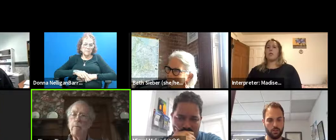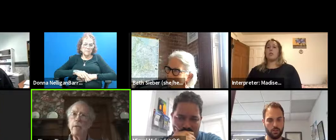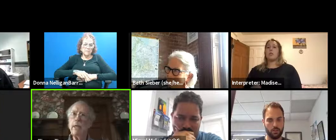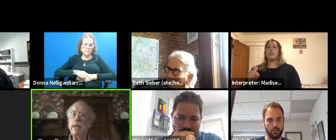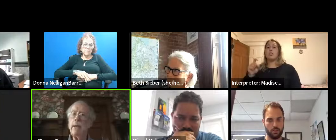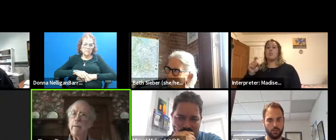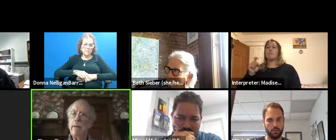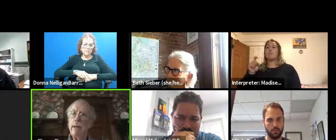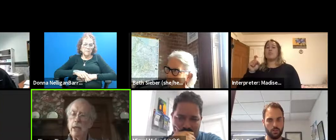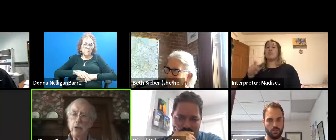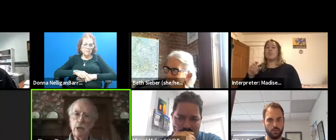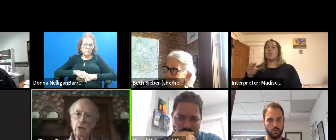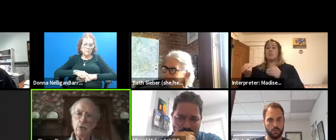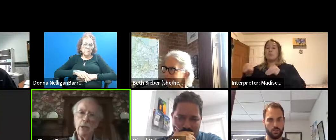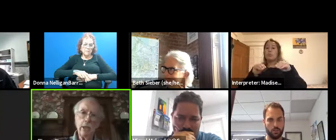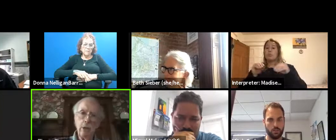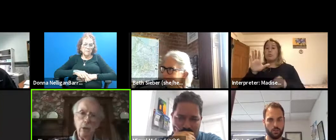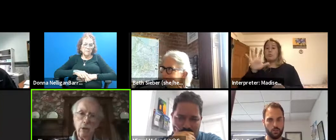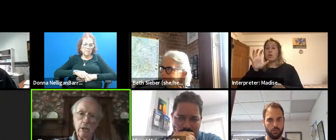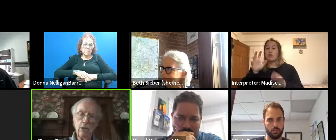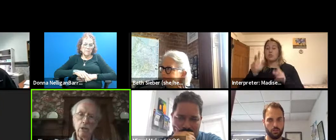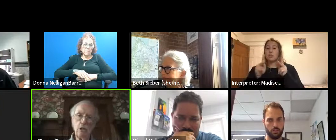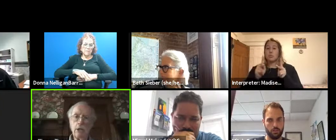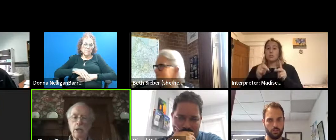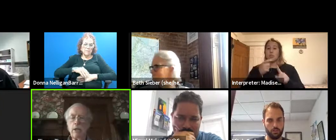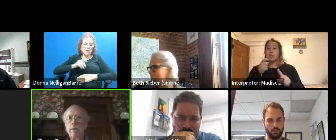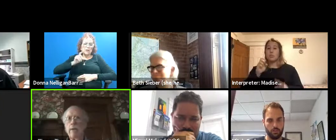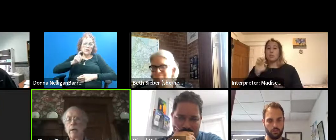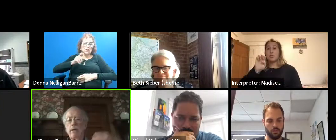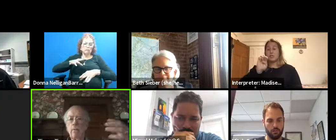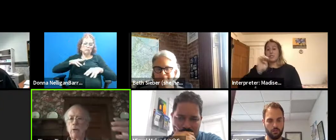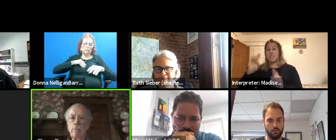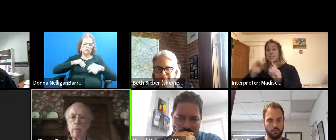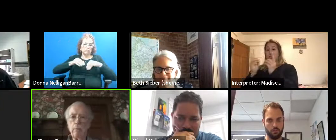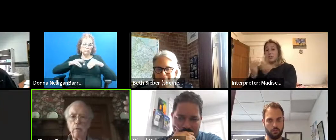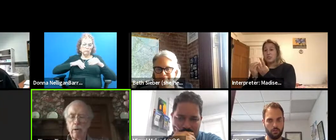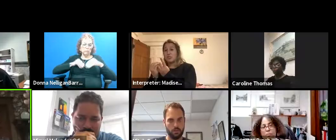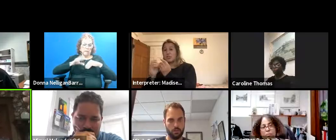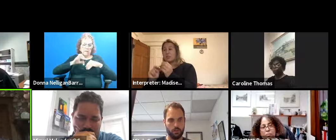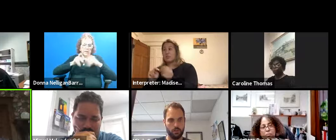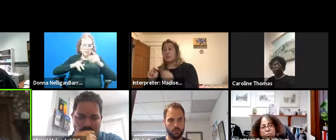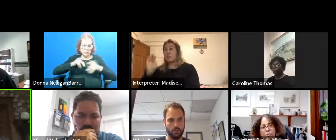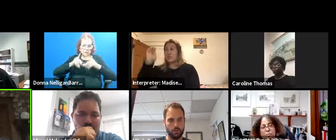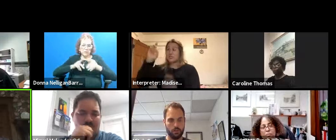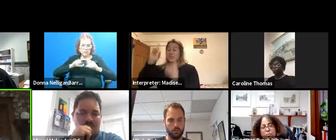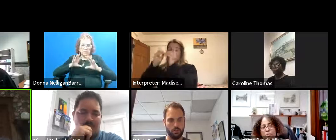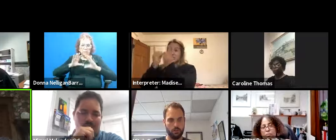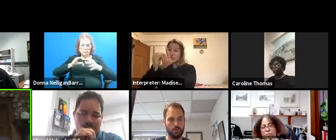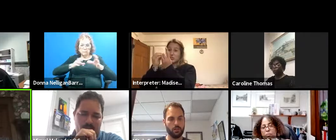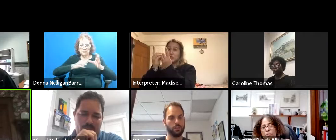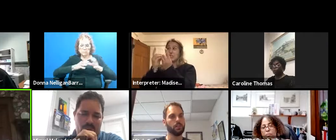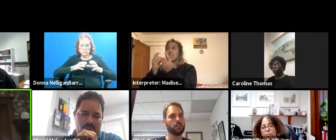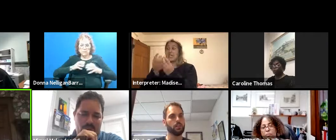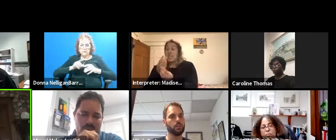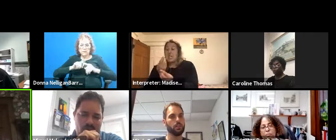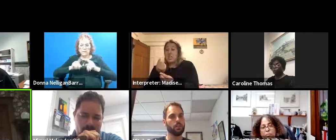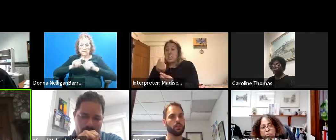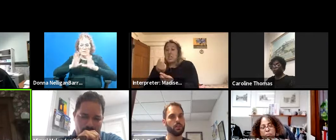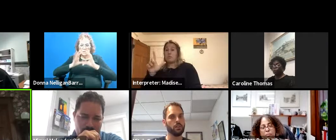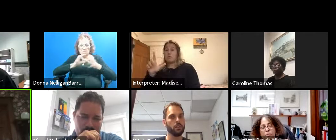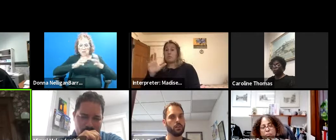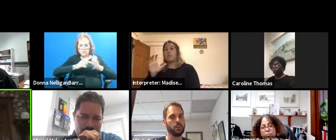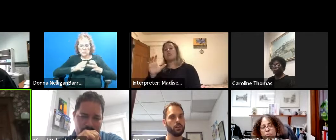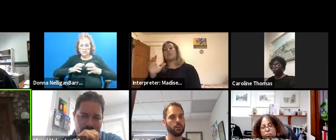people from the East District into the Northeast District, and a couple hundred people from the Northwest District into the